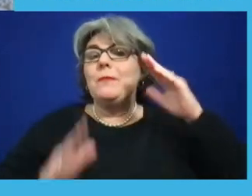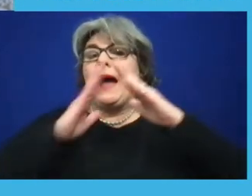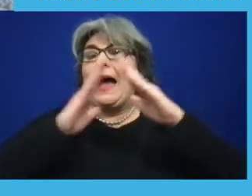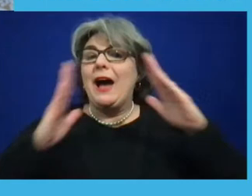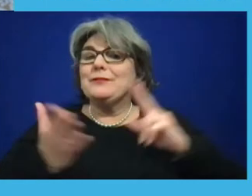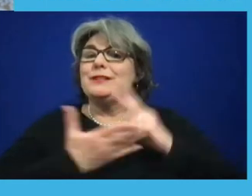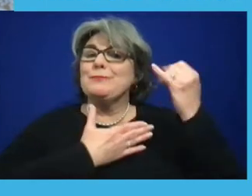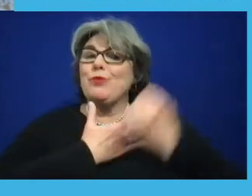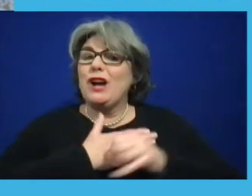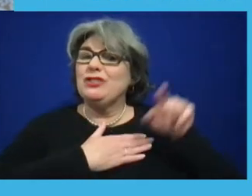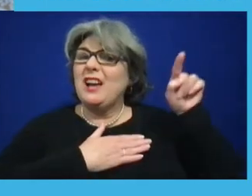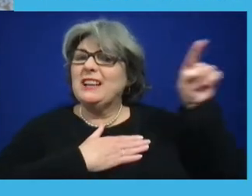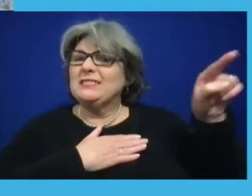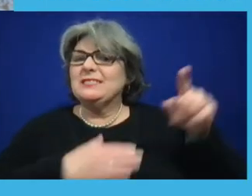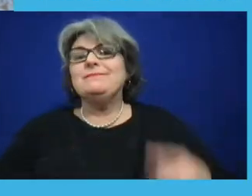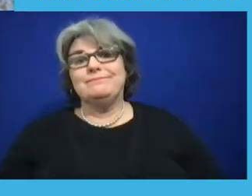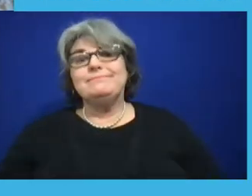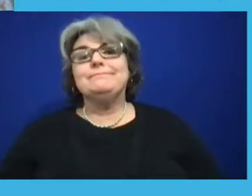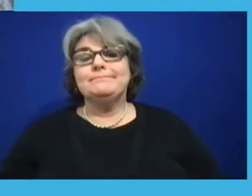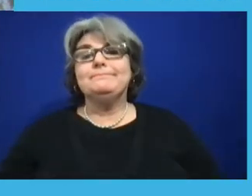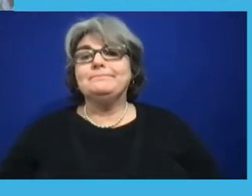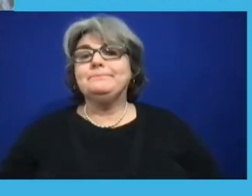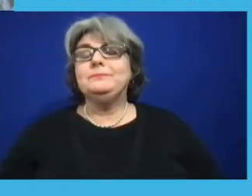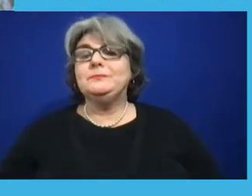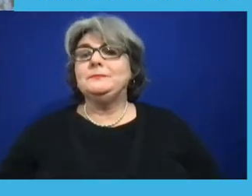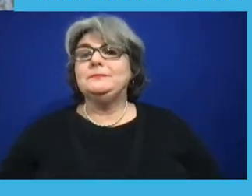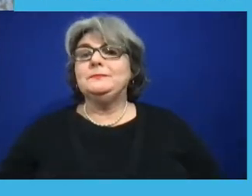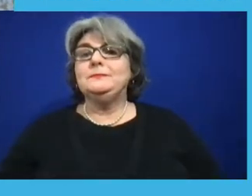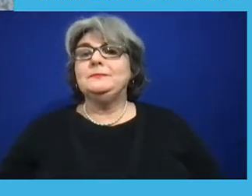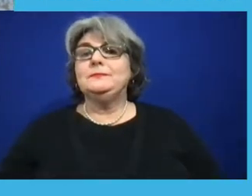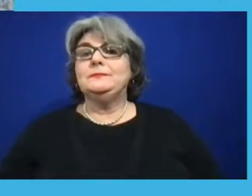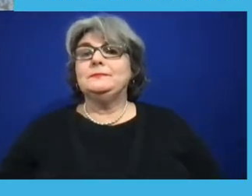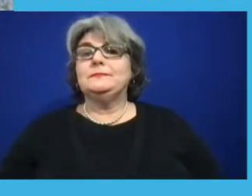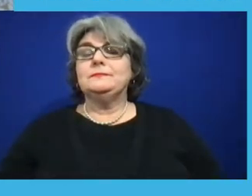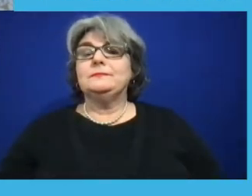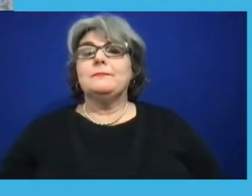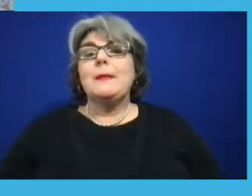You're looking at a kid from the Caton Homes Housing Projects.